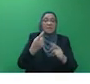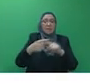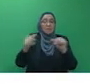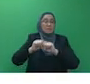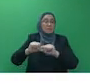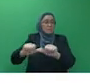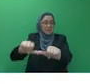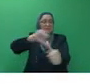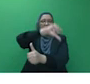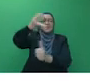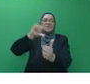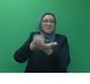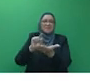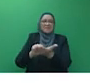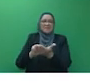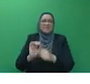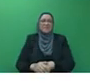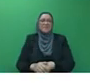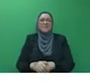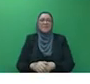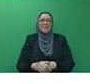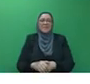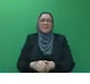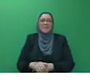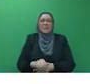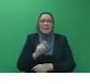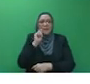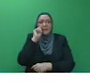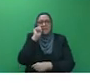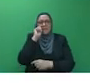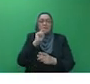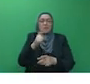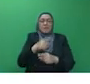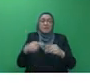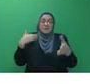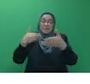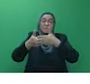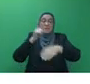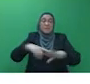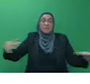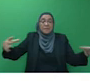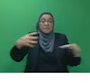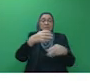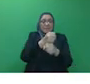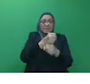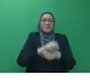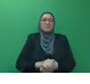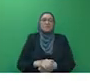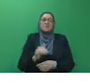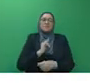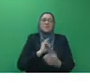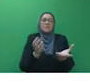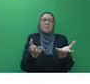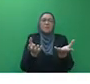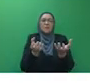yeah yeah yeah it's time to wrap up i want to do this uh uh this before we go uh but first before i